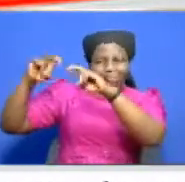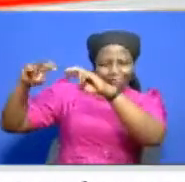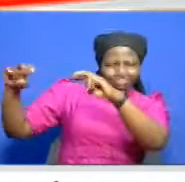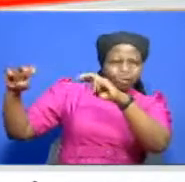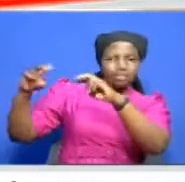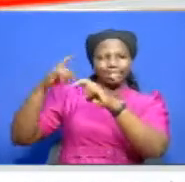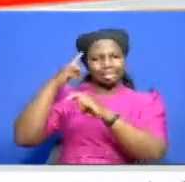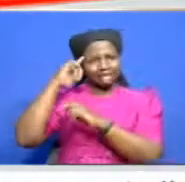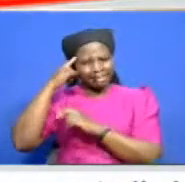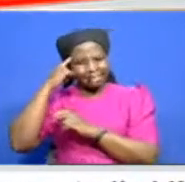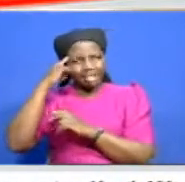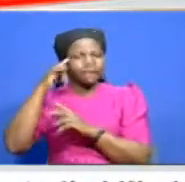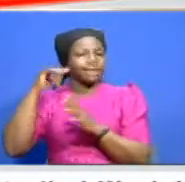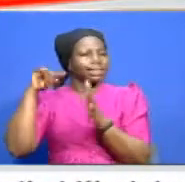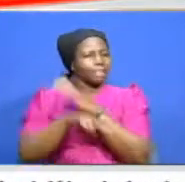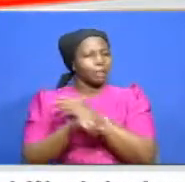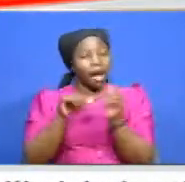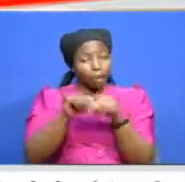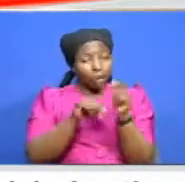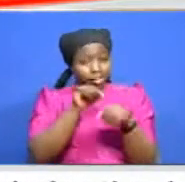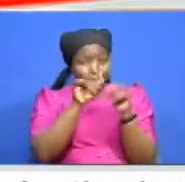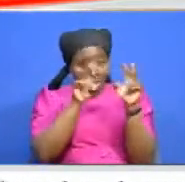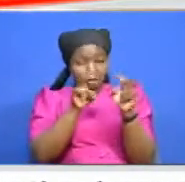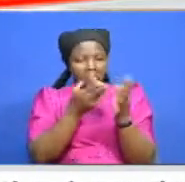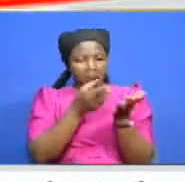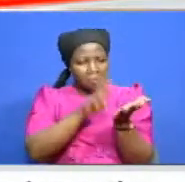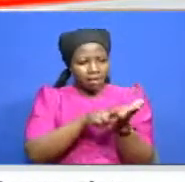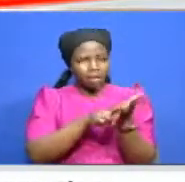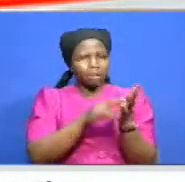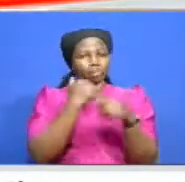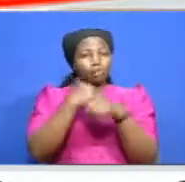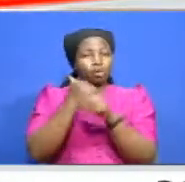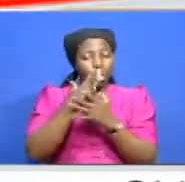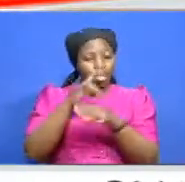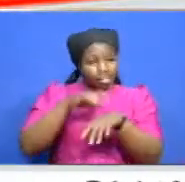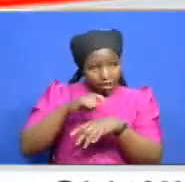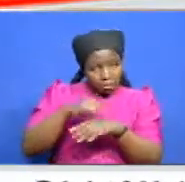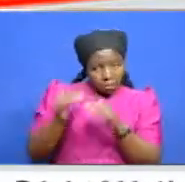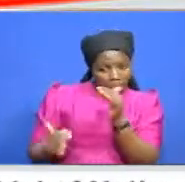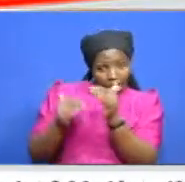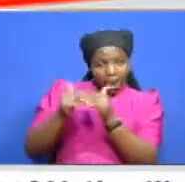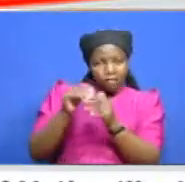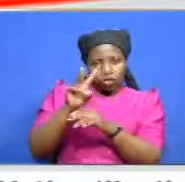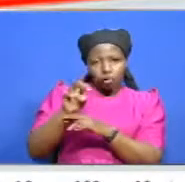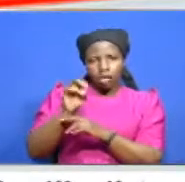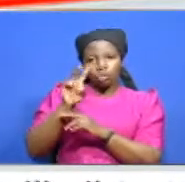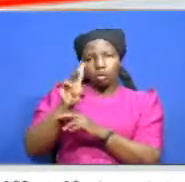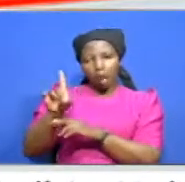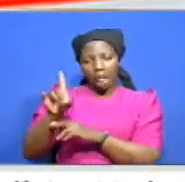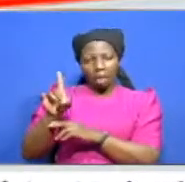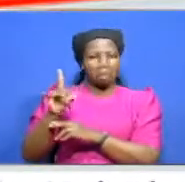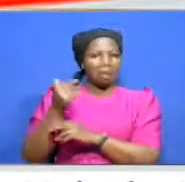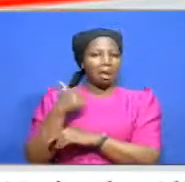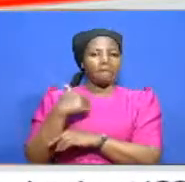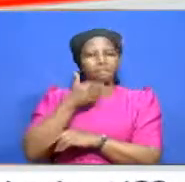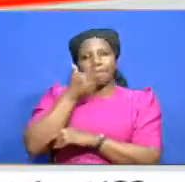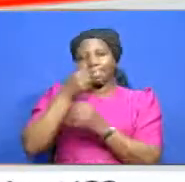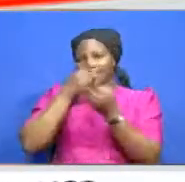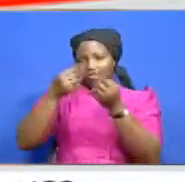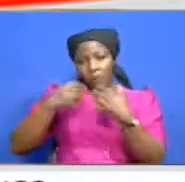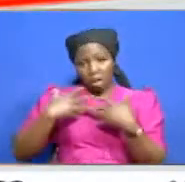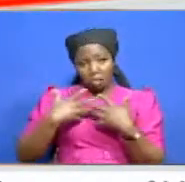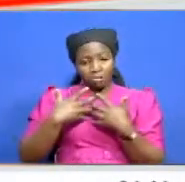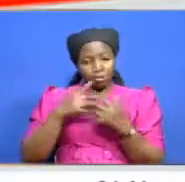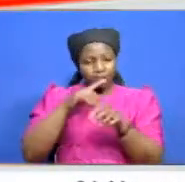repetition so that when we get to 2021, at least we are better informed. And then if we are saying the children have to repeat, they are